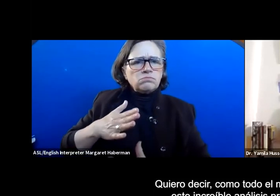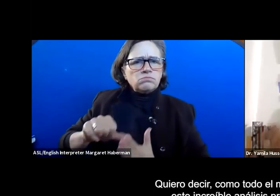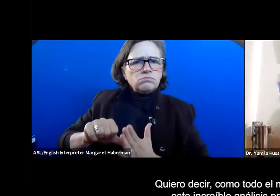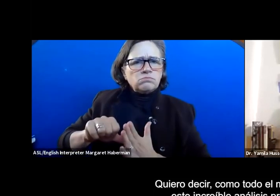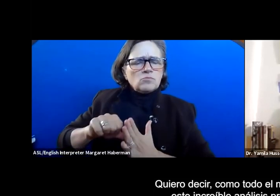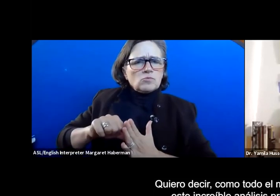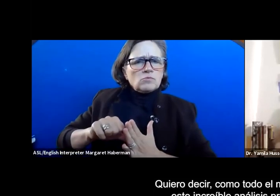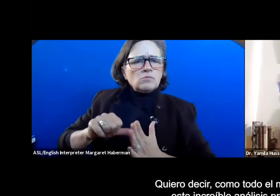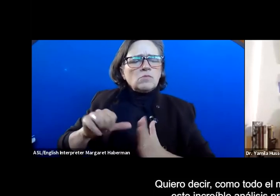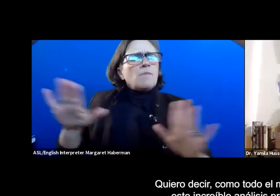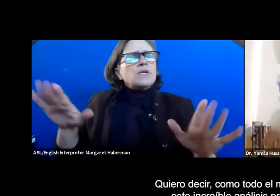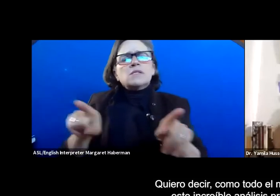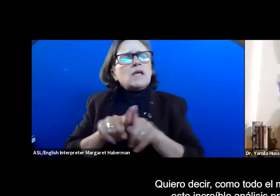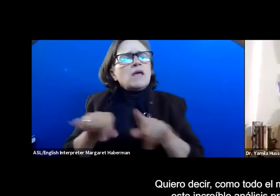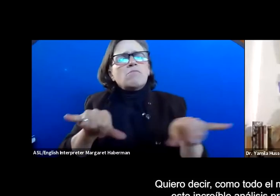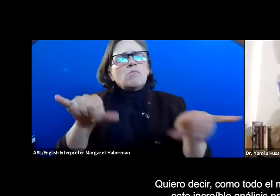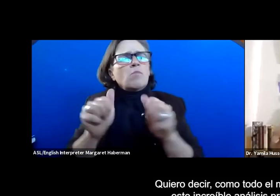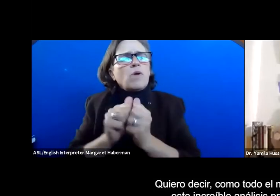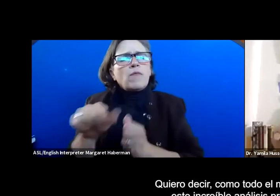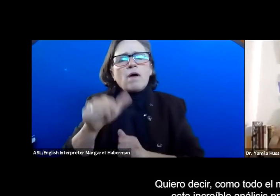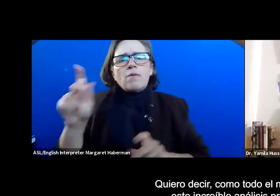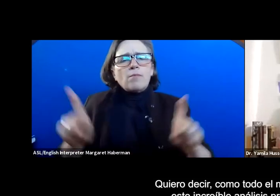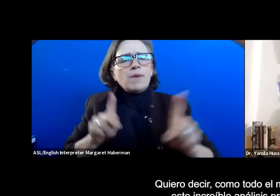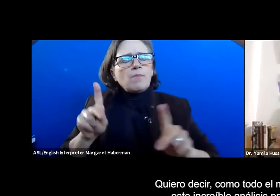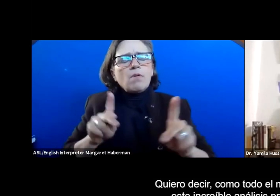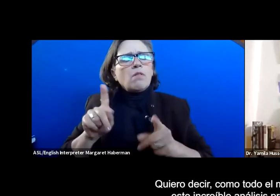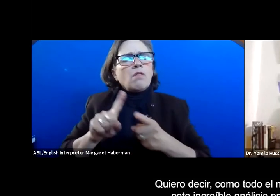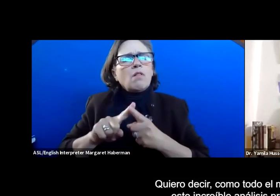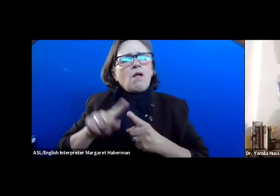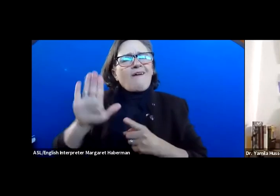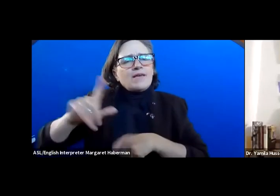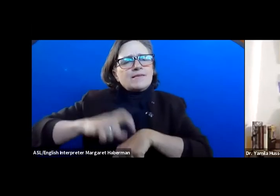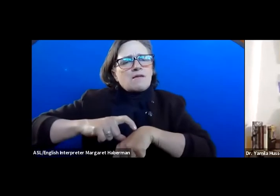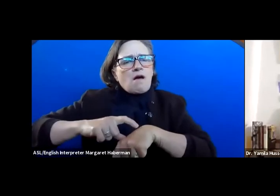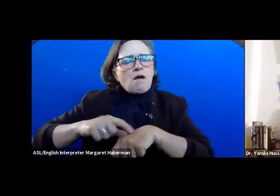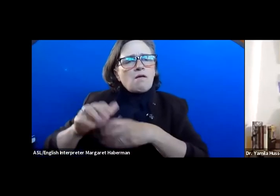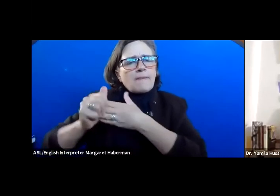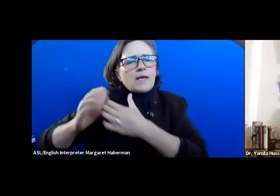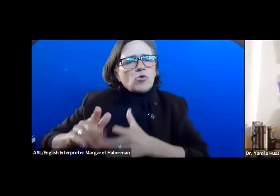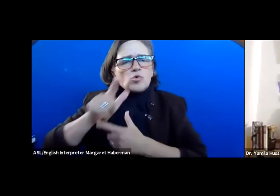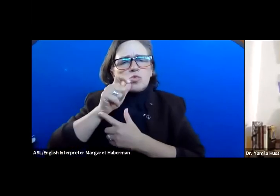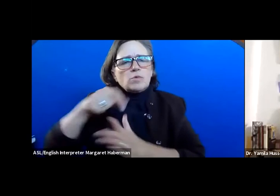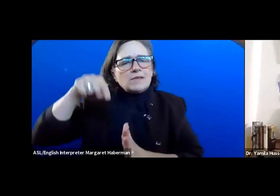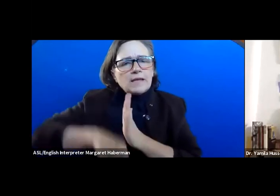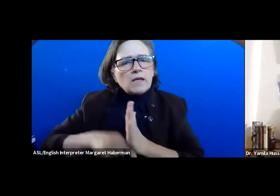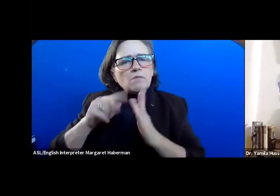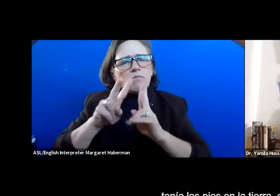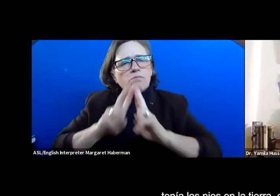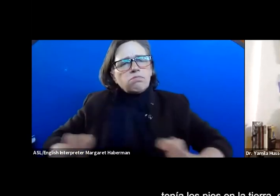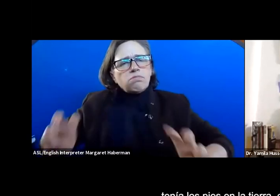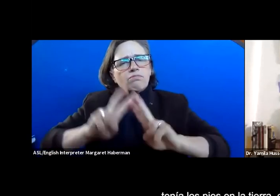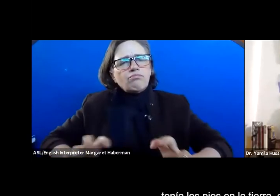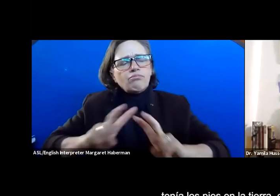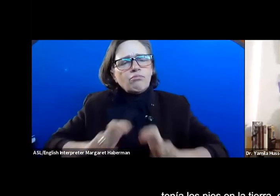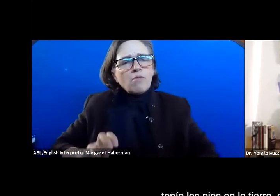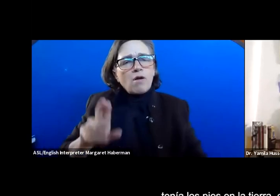Like everybody else, he had this incredible deep analysis, and he